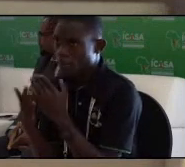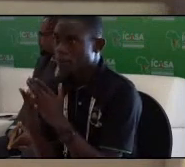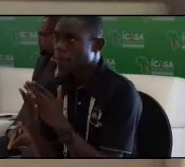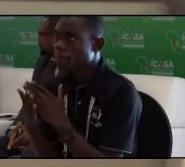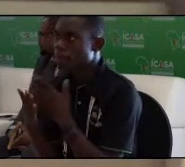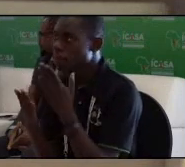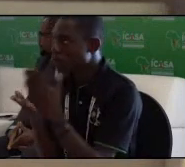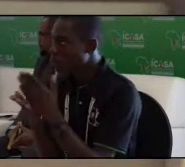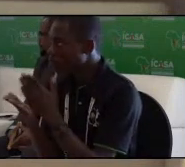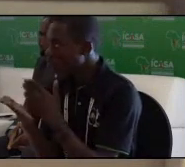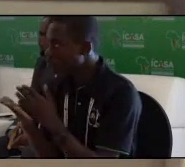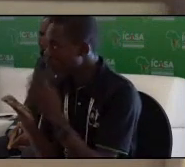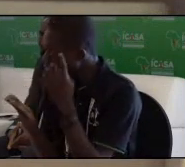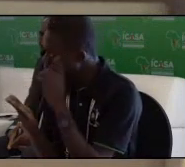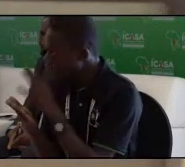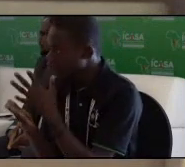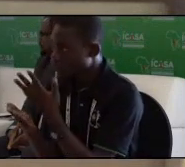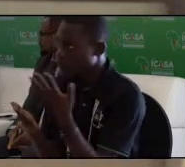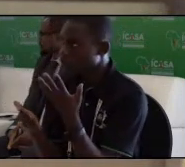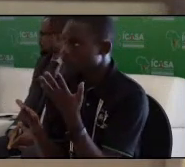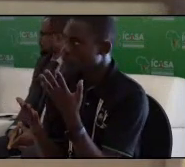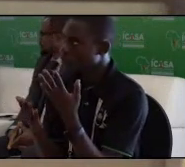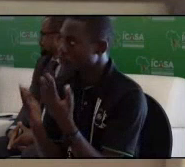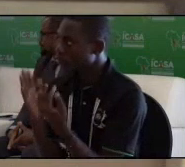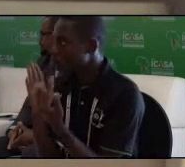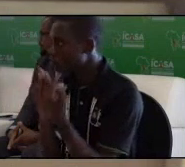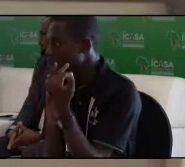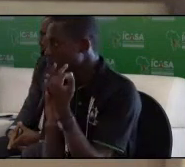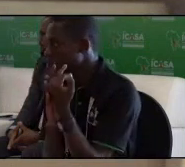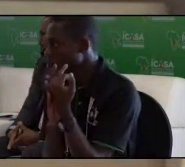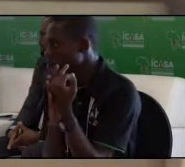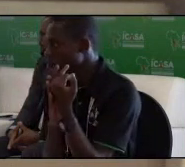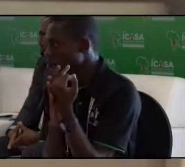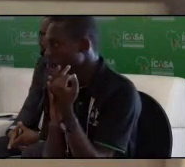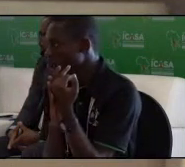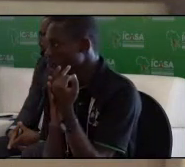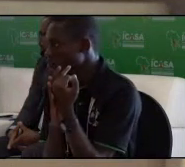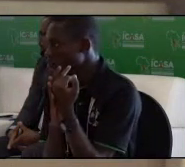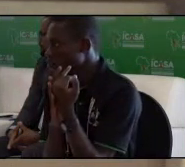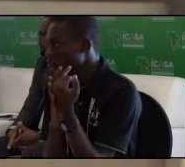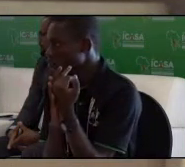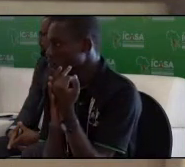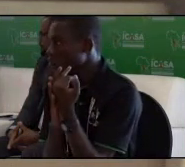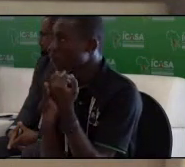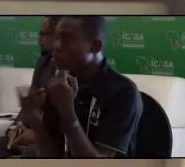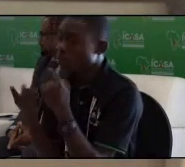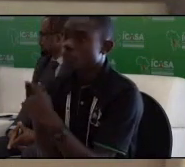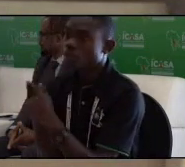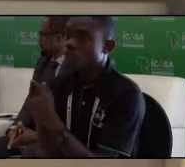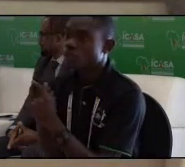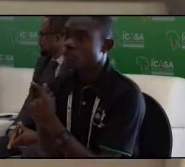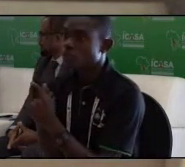about the product? Okay, is there anything to improve? Are the SOPs clear? Are the